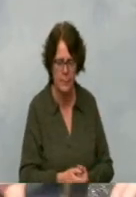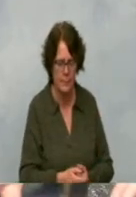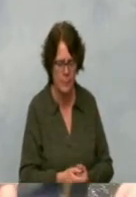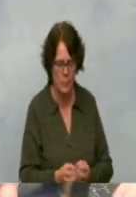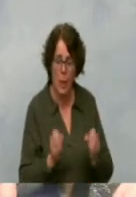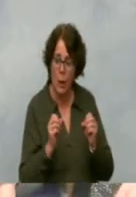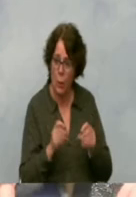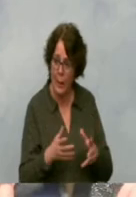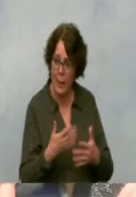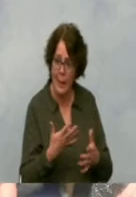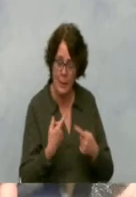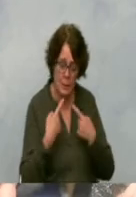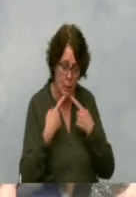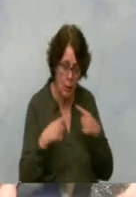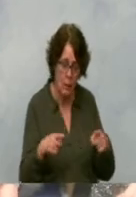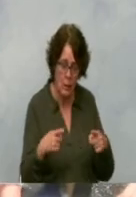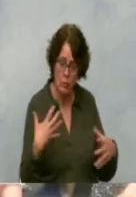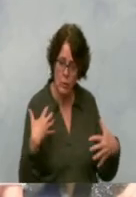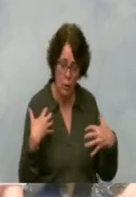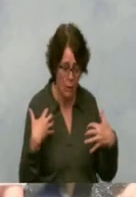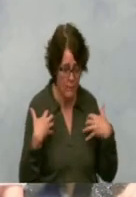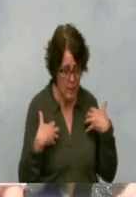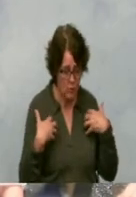any declarations of interest?